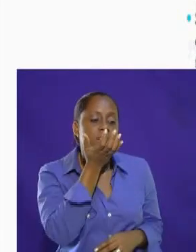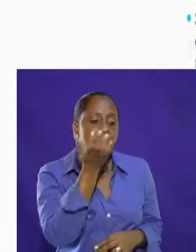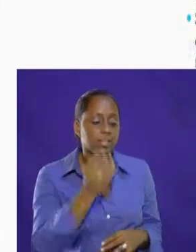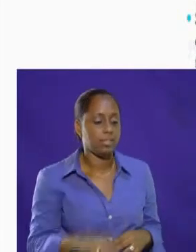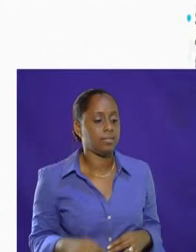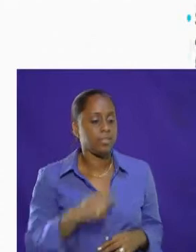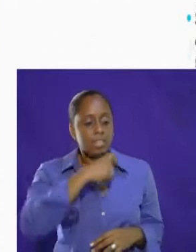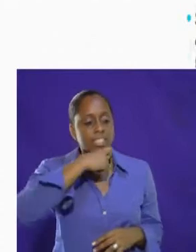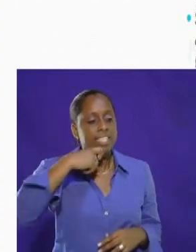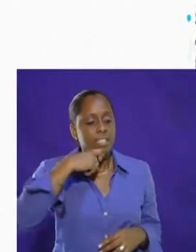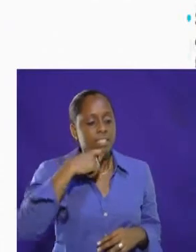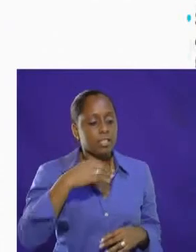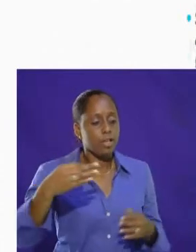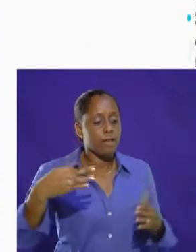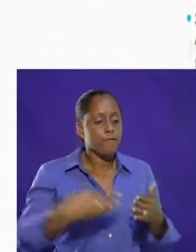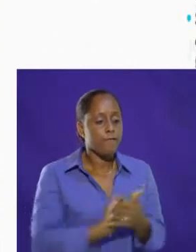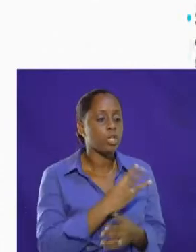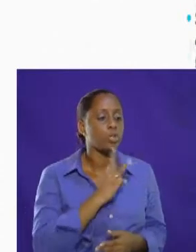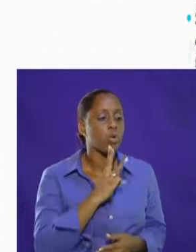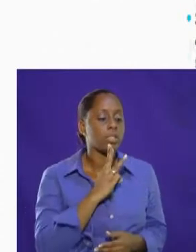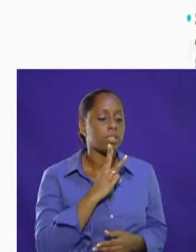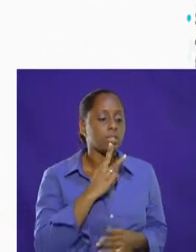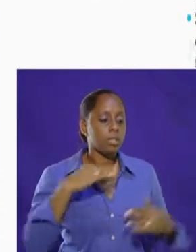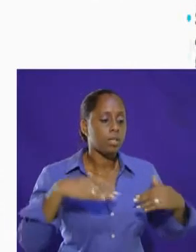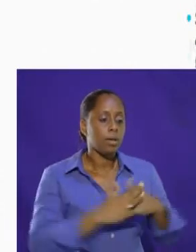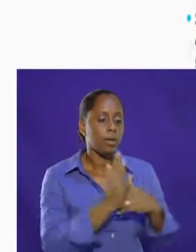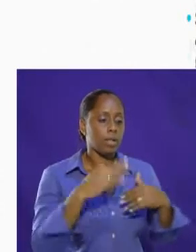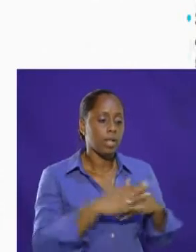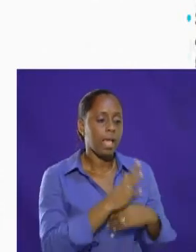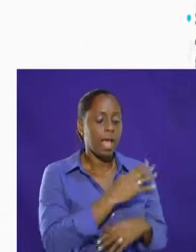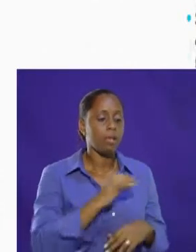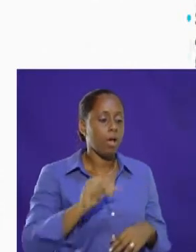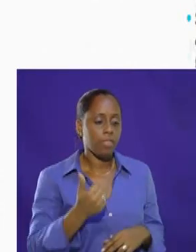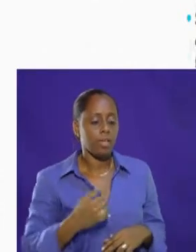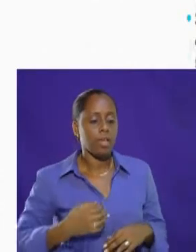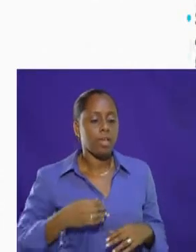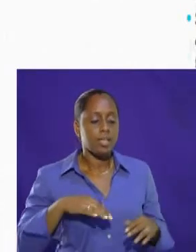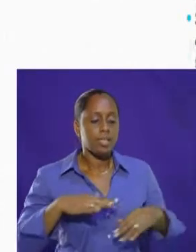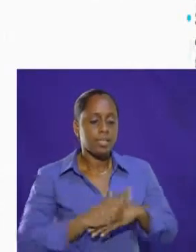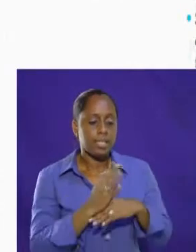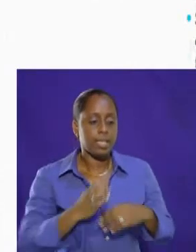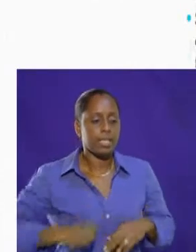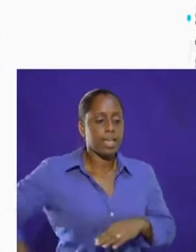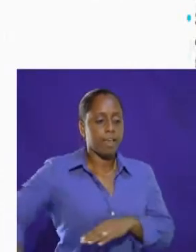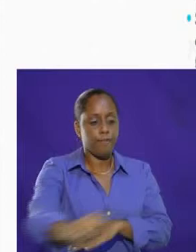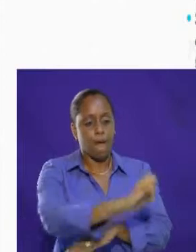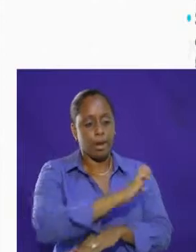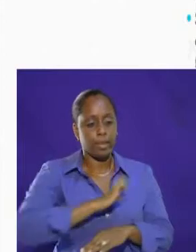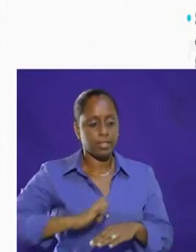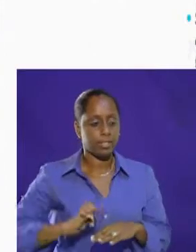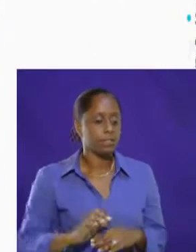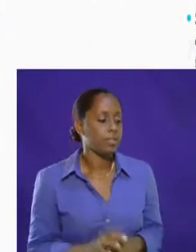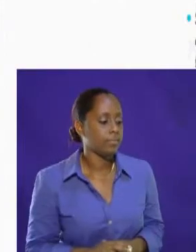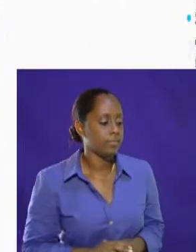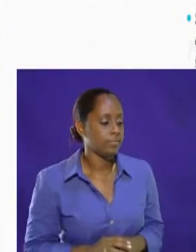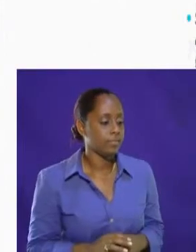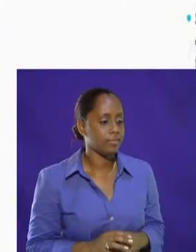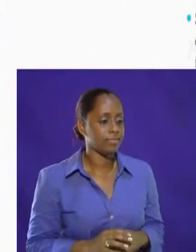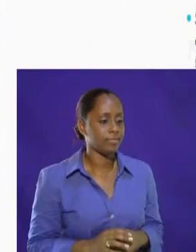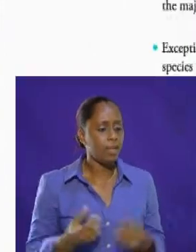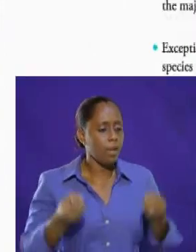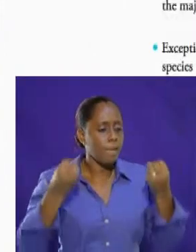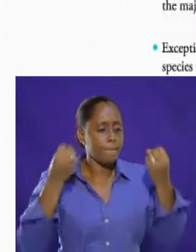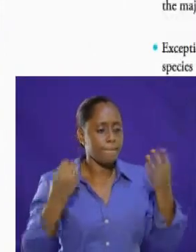as grasslands, savannas, deserts, and freshwater, coastal, and marine